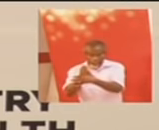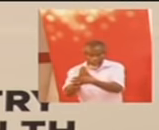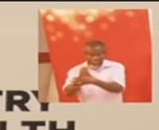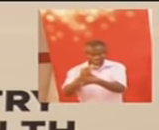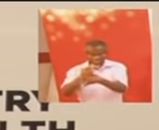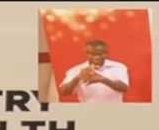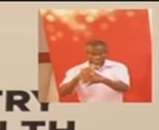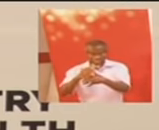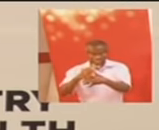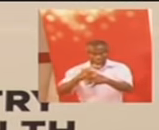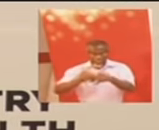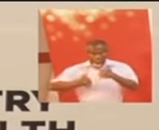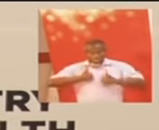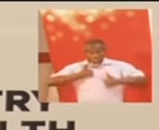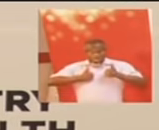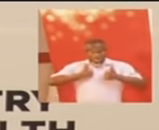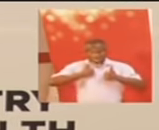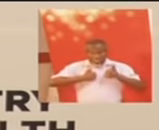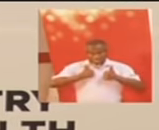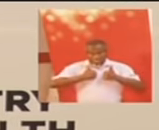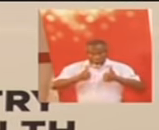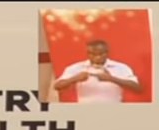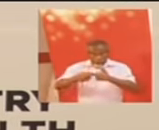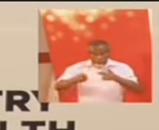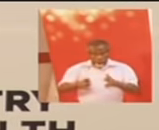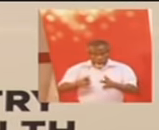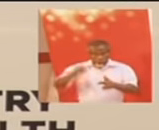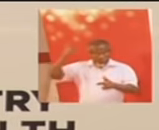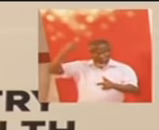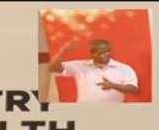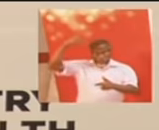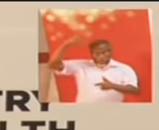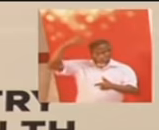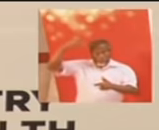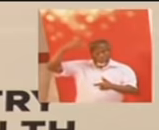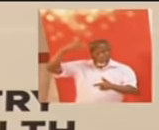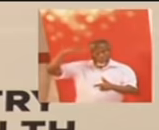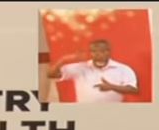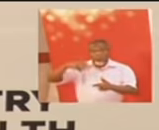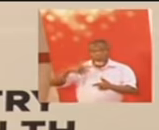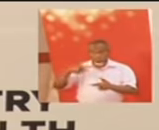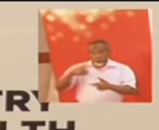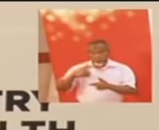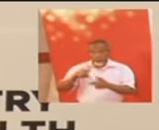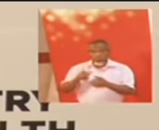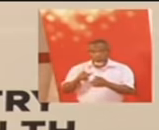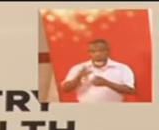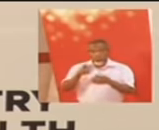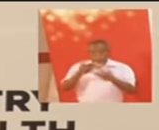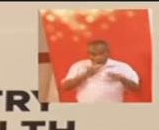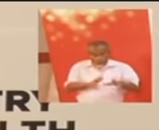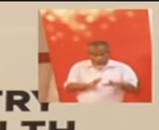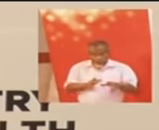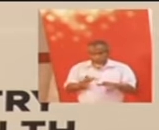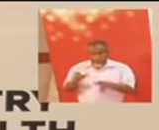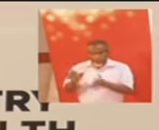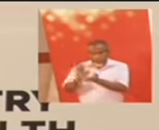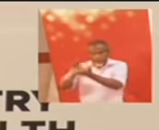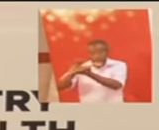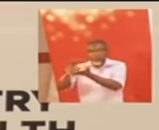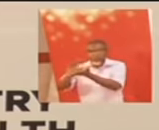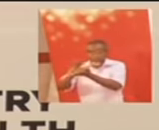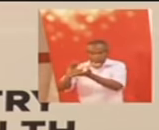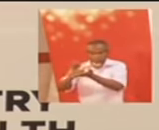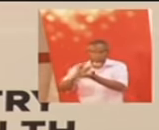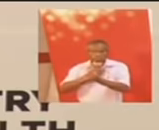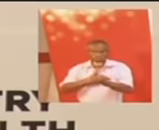as ensuring that there's no sharing of utensils in terms of persons using the utensil who is ill and then someone who is not